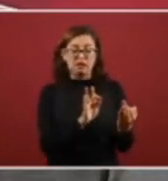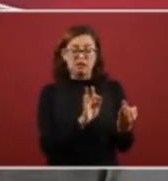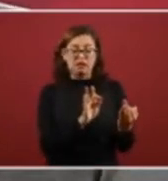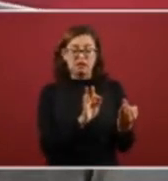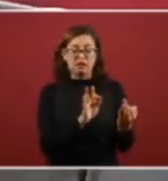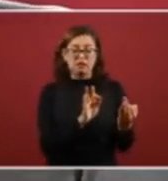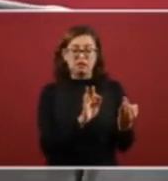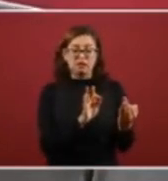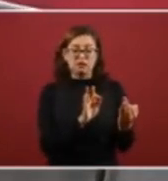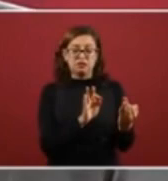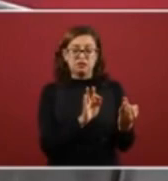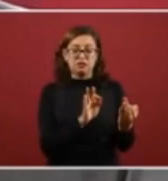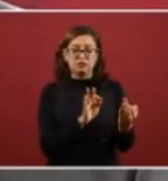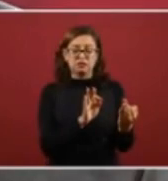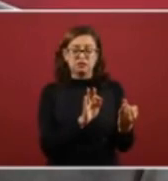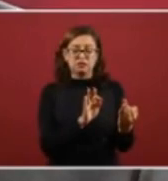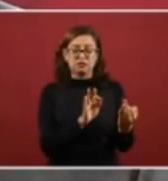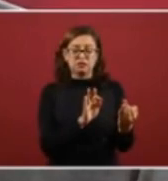like for the next,